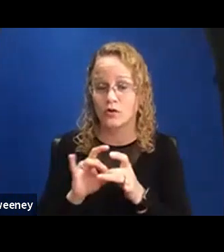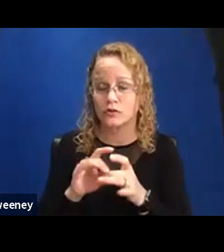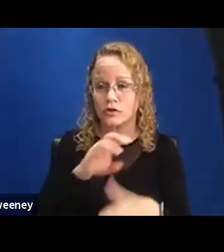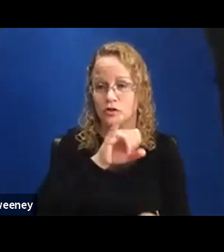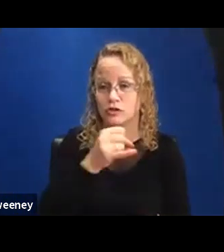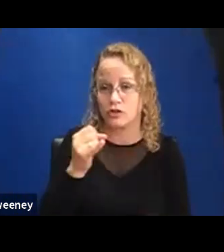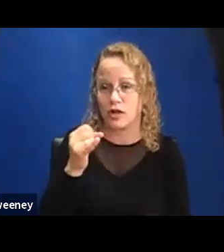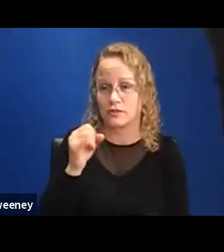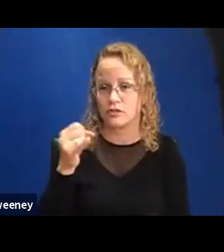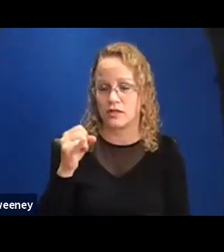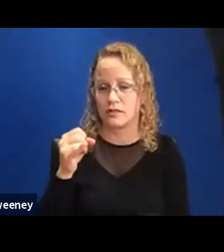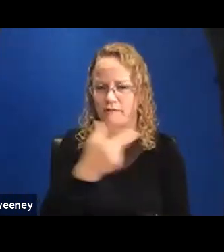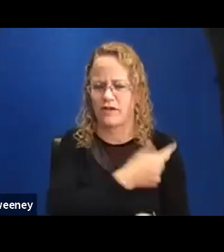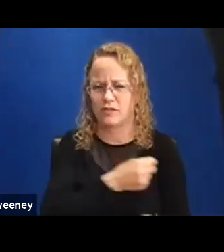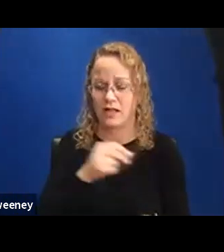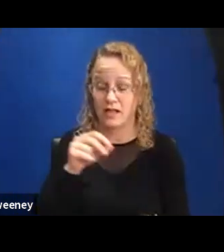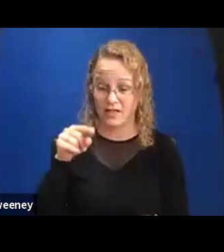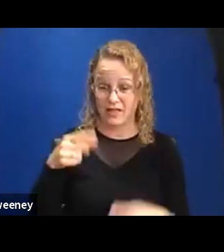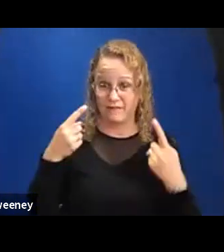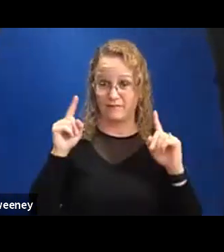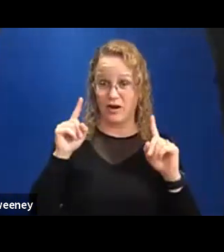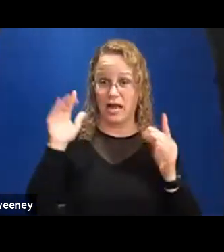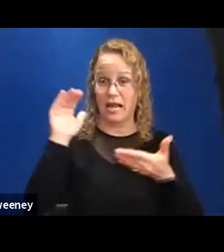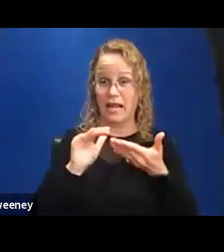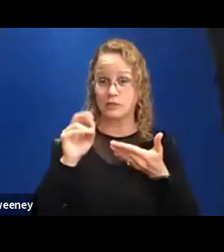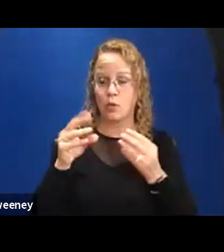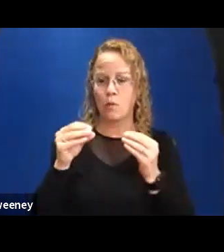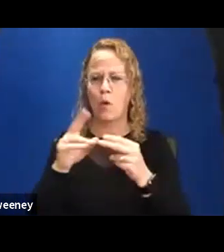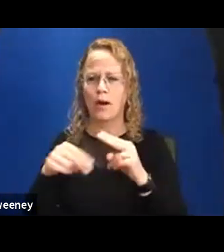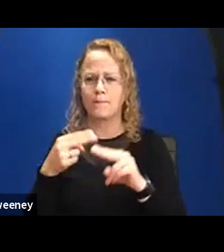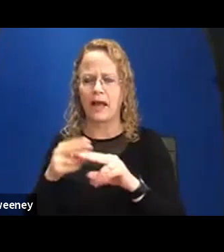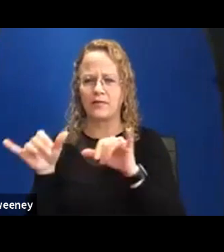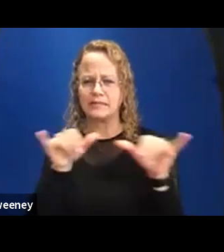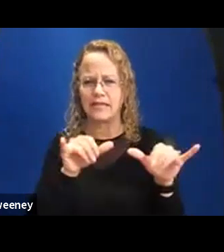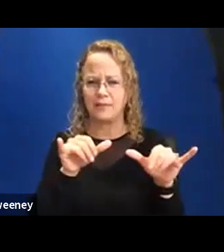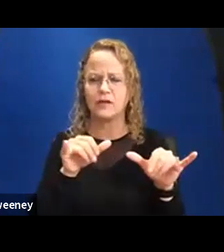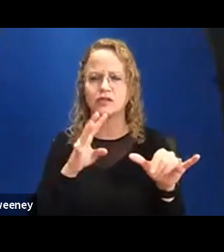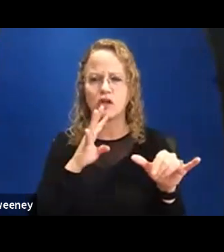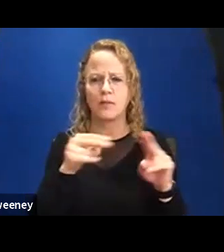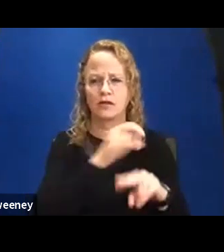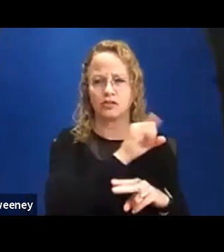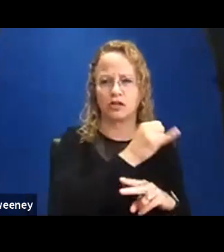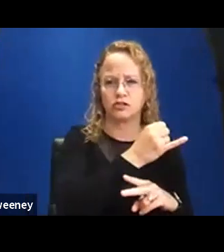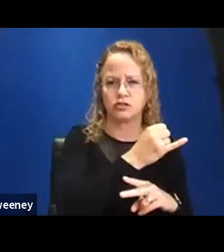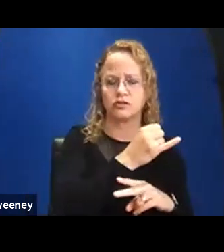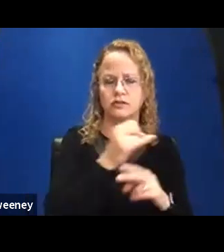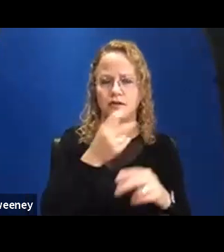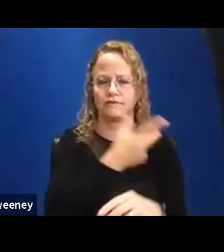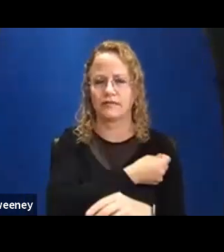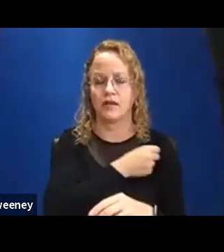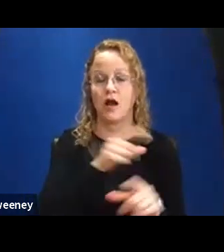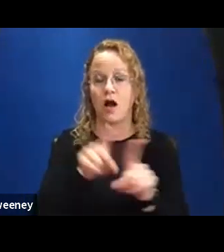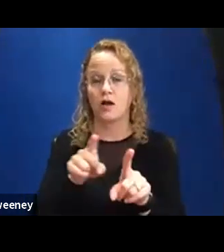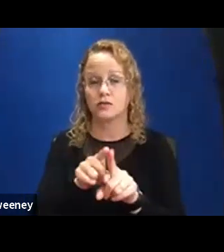Johnson vaccine. Is the effectiveness less or more about the same? And this is again in regards to the Johnson & Johnson vaccine. And they're